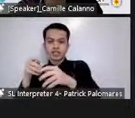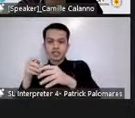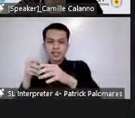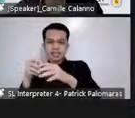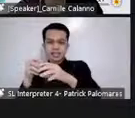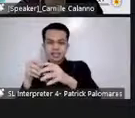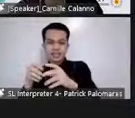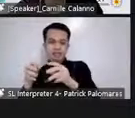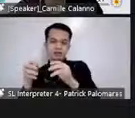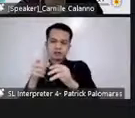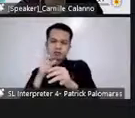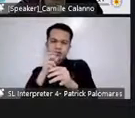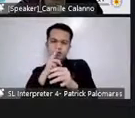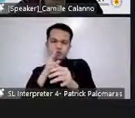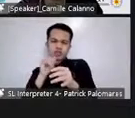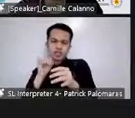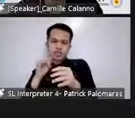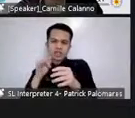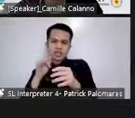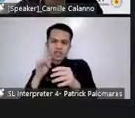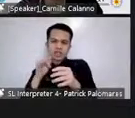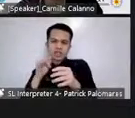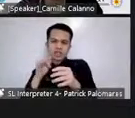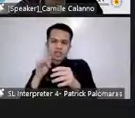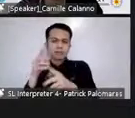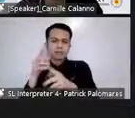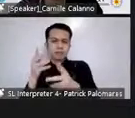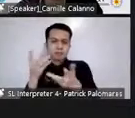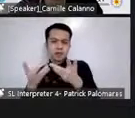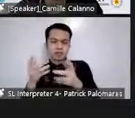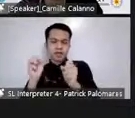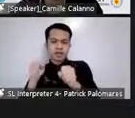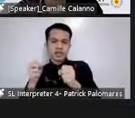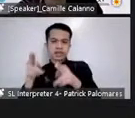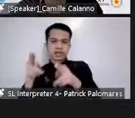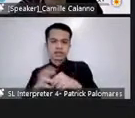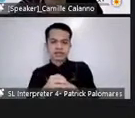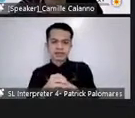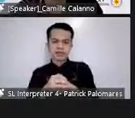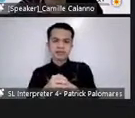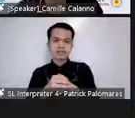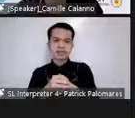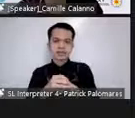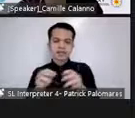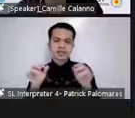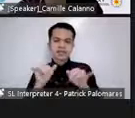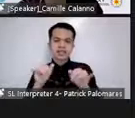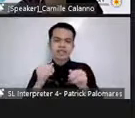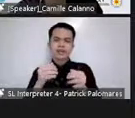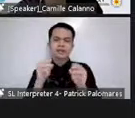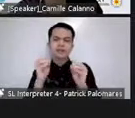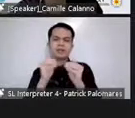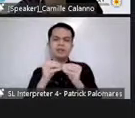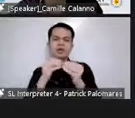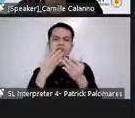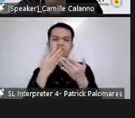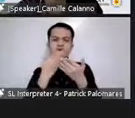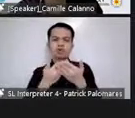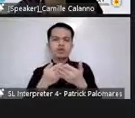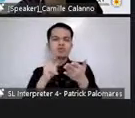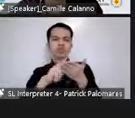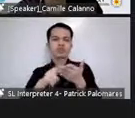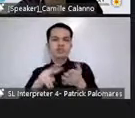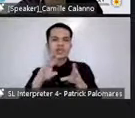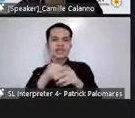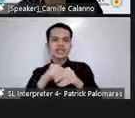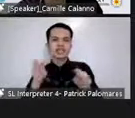not really sure, and there's not enough data yet, but that's one possibility. Be nice to be able to do more intensive surveys in the